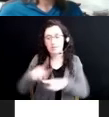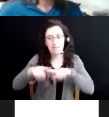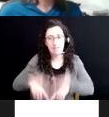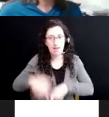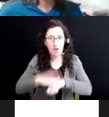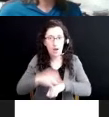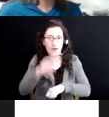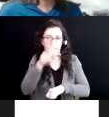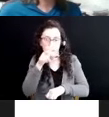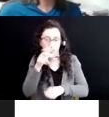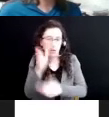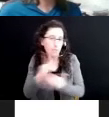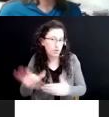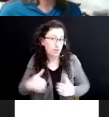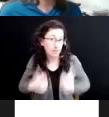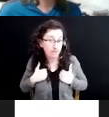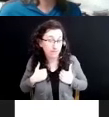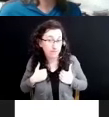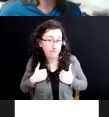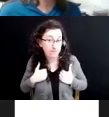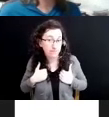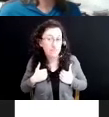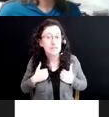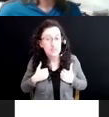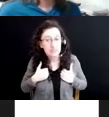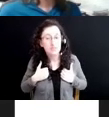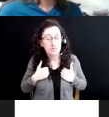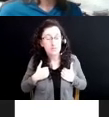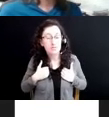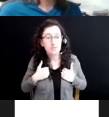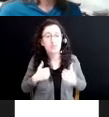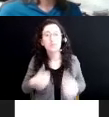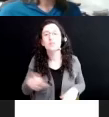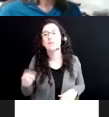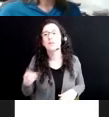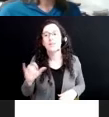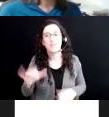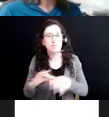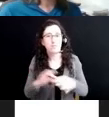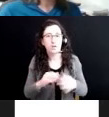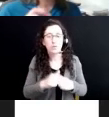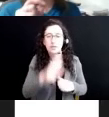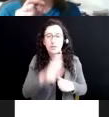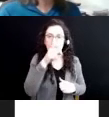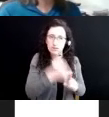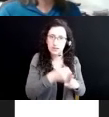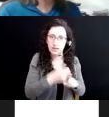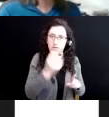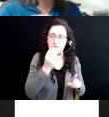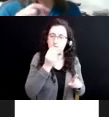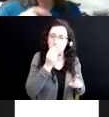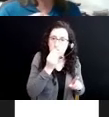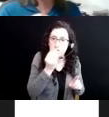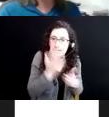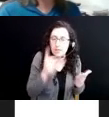during some part, and a lot of that is related to those insects being food items for the nestlings,